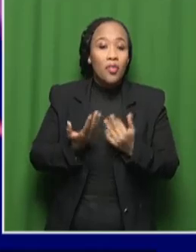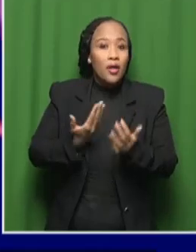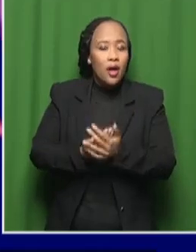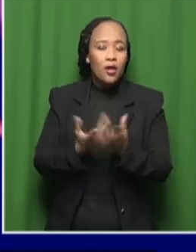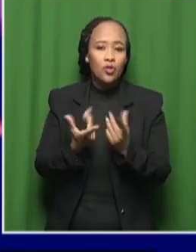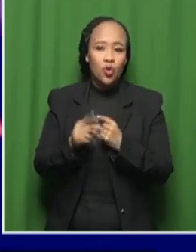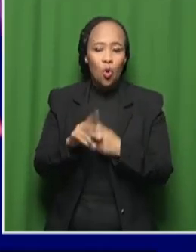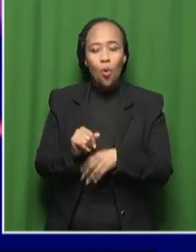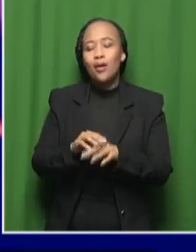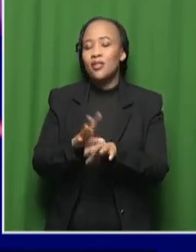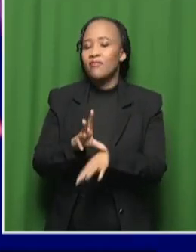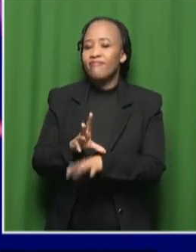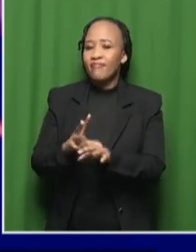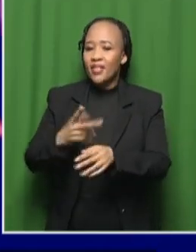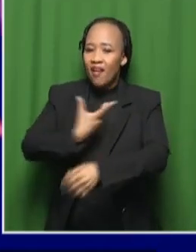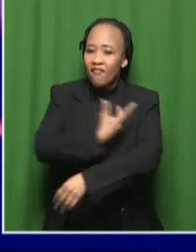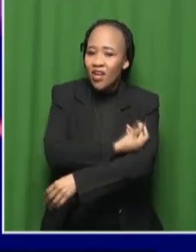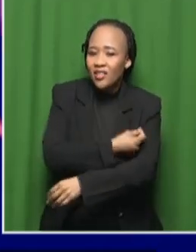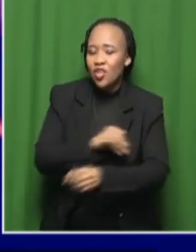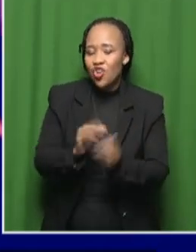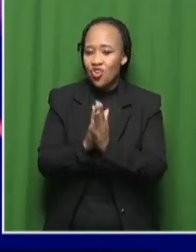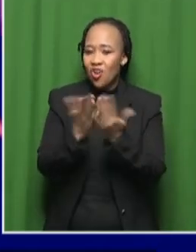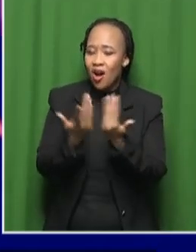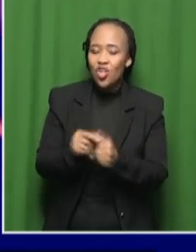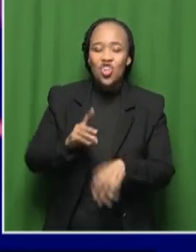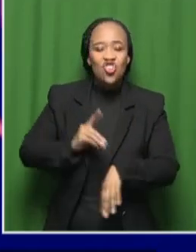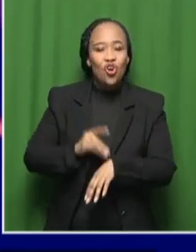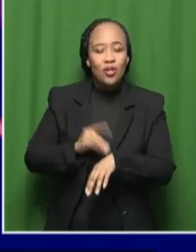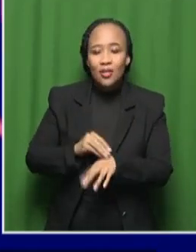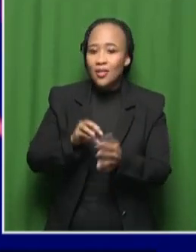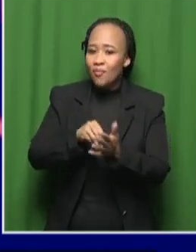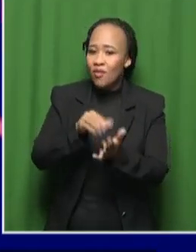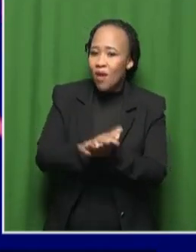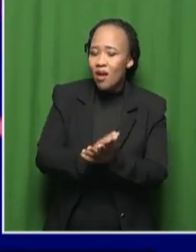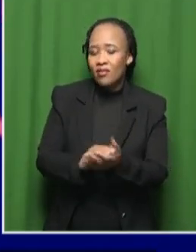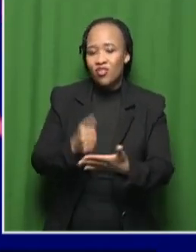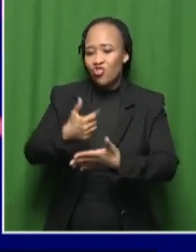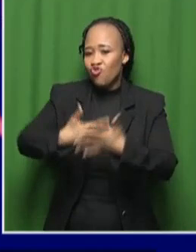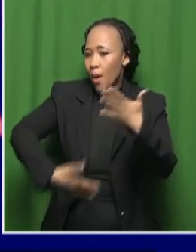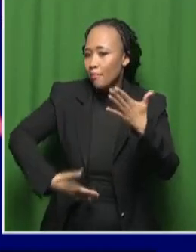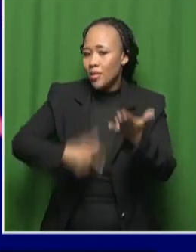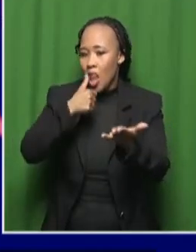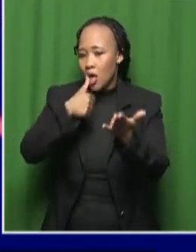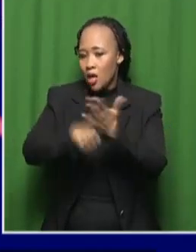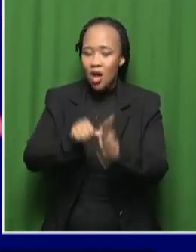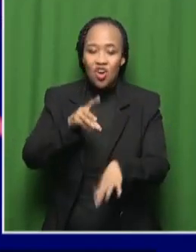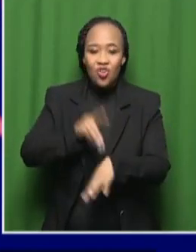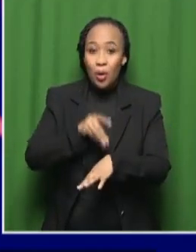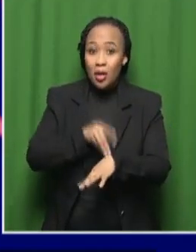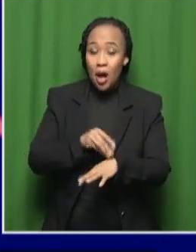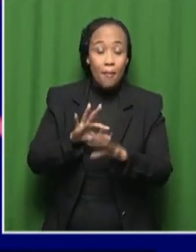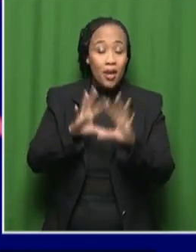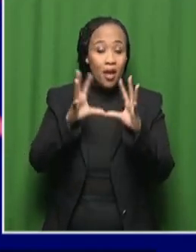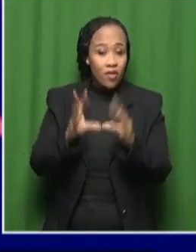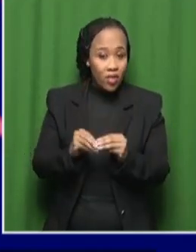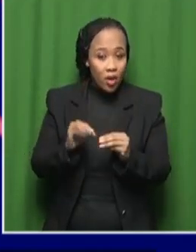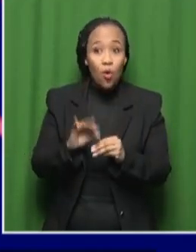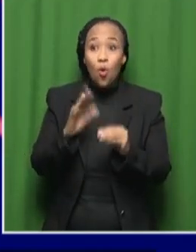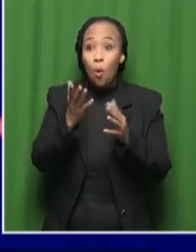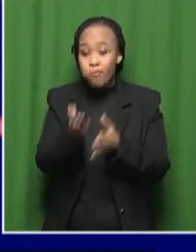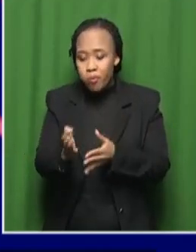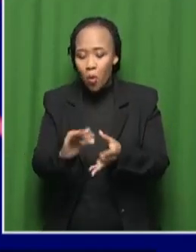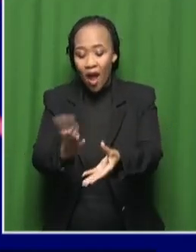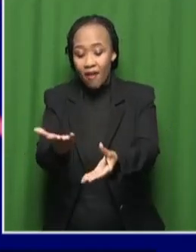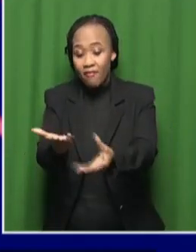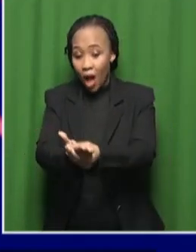vaccine cards and your milestones and doctor's appointments and scripts. What we are saying is, instead of keeping it up on paper in your file, take a photo,